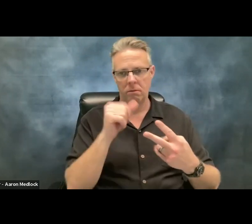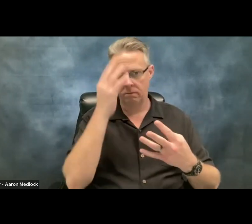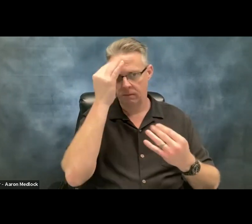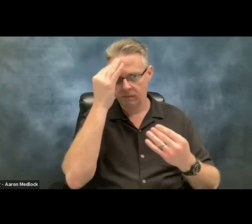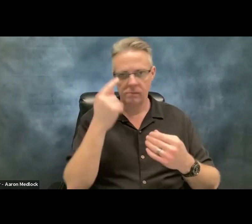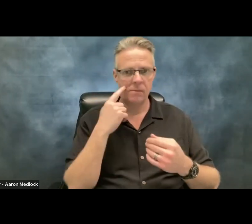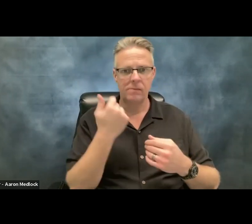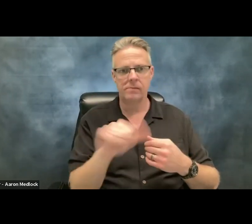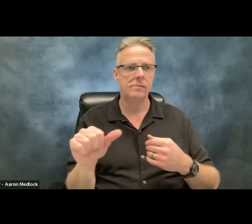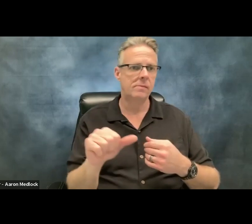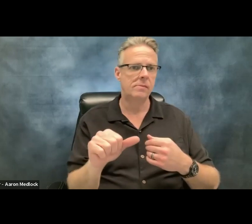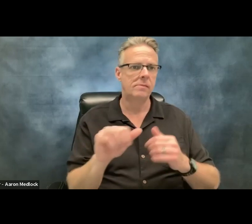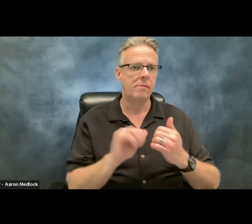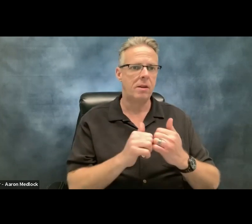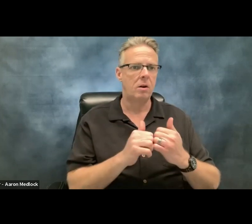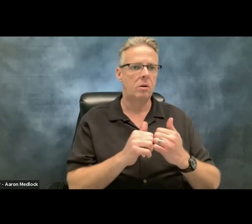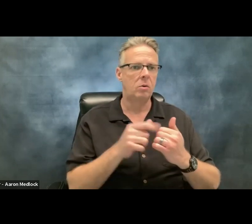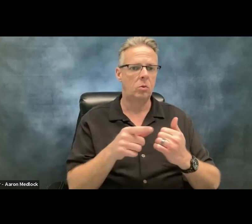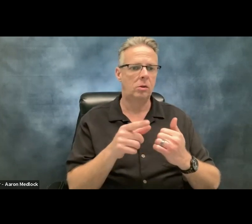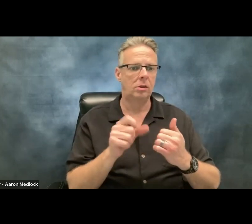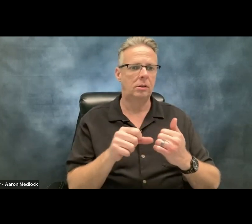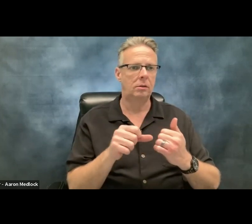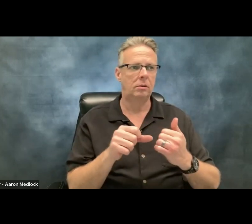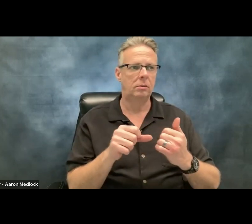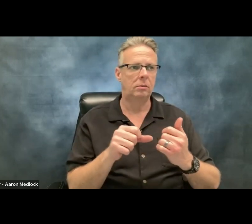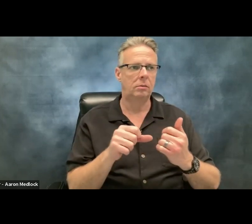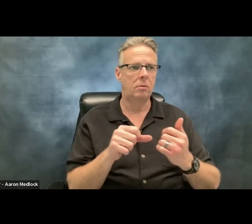about how to engage in that conversation